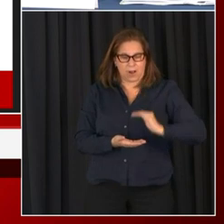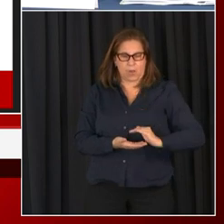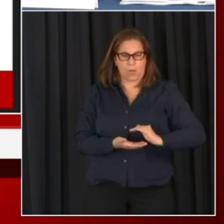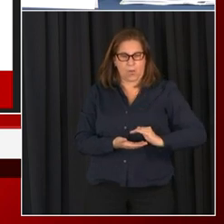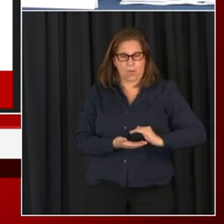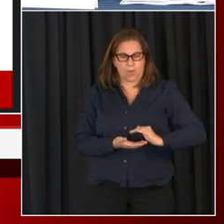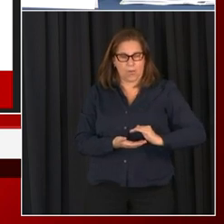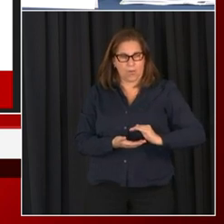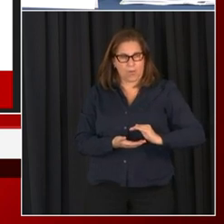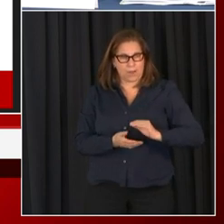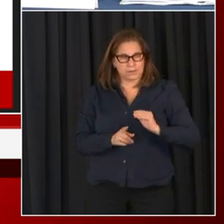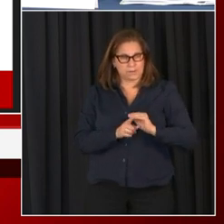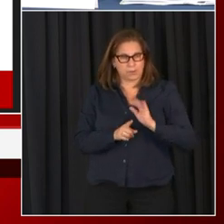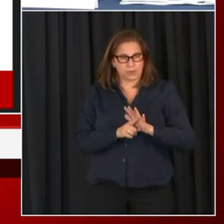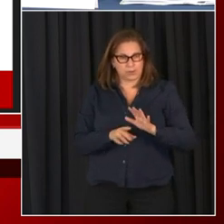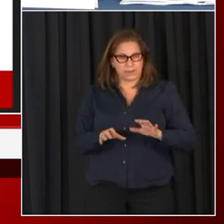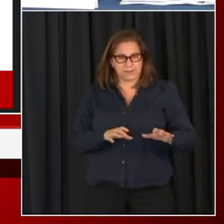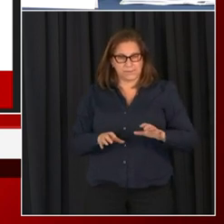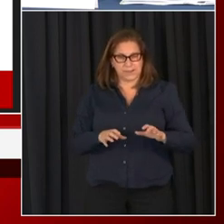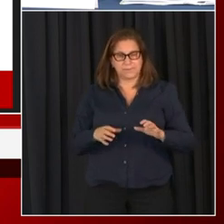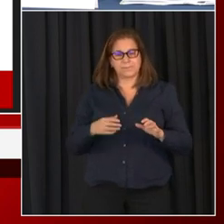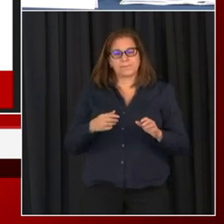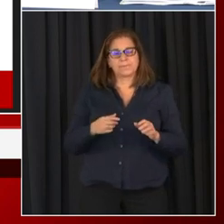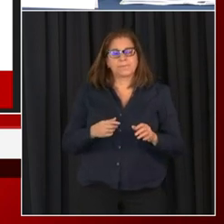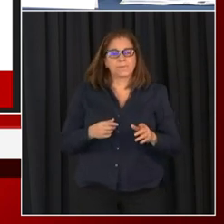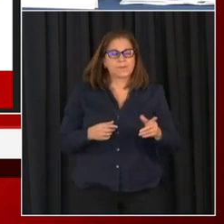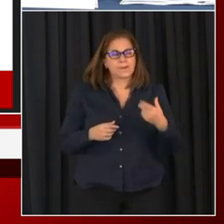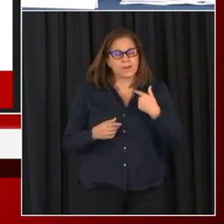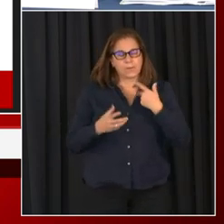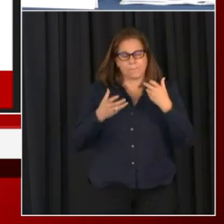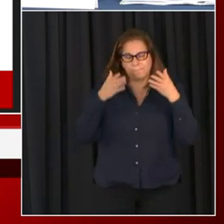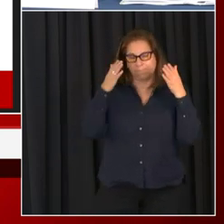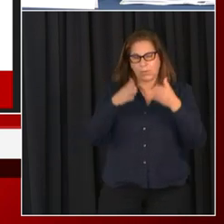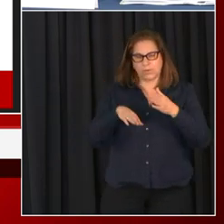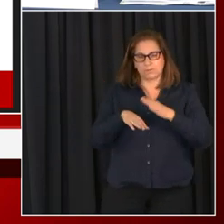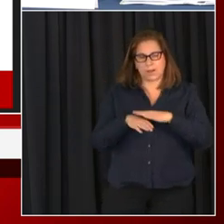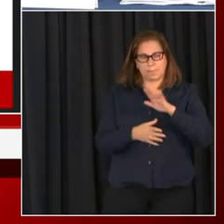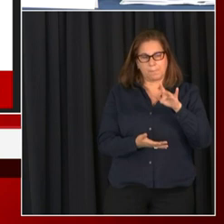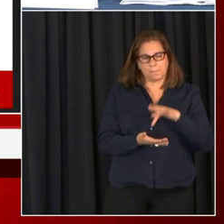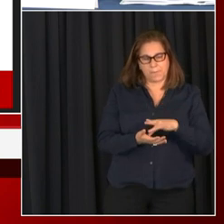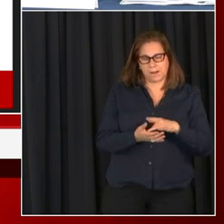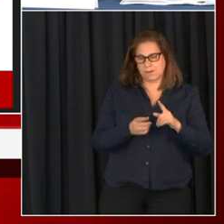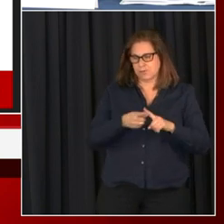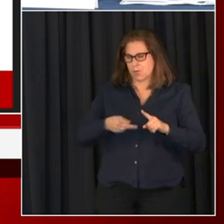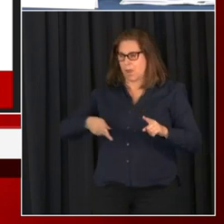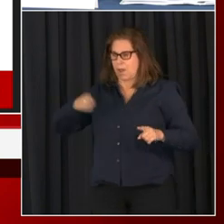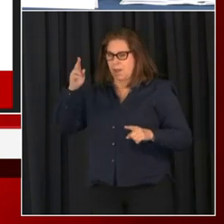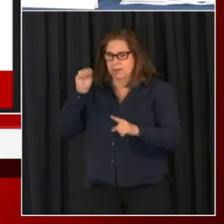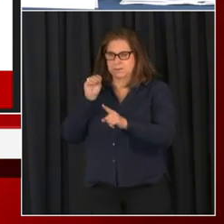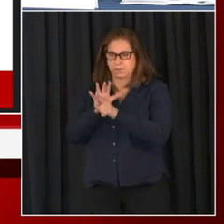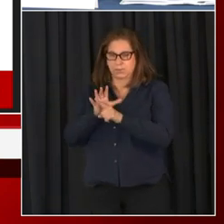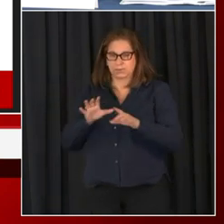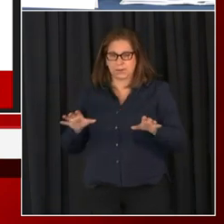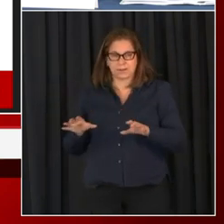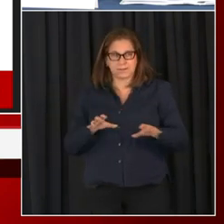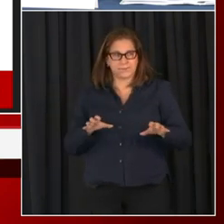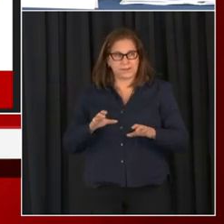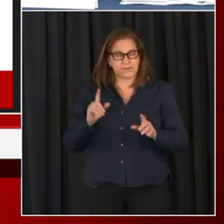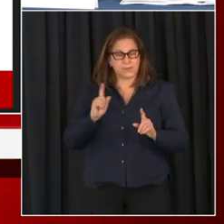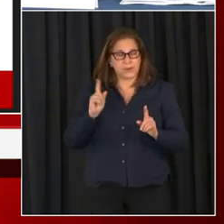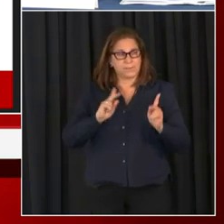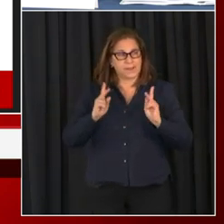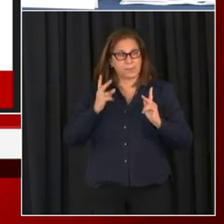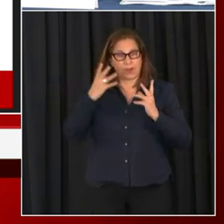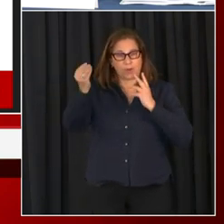critical infrastructure positions or critical to the sustaining of our society. And there are some workplaces that are increasing the number